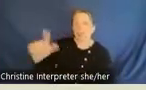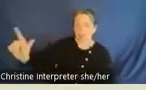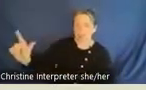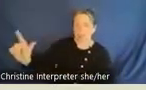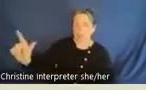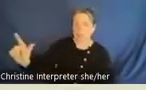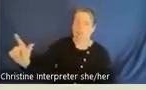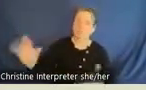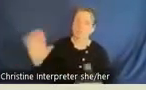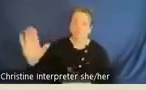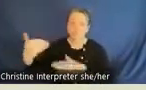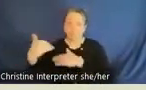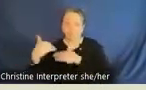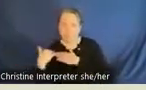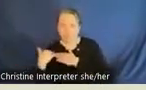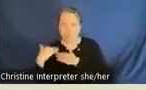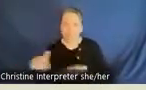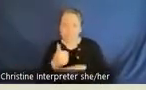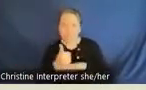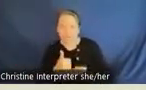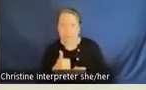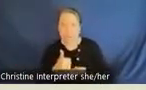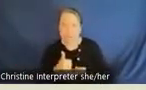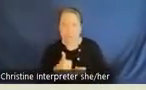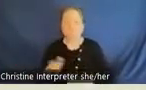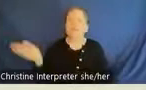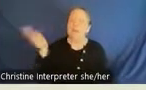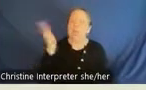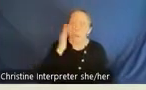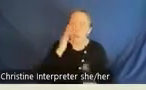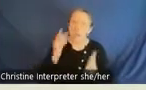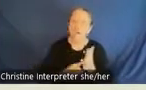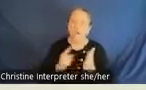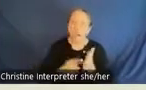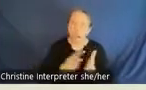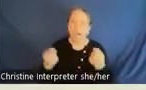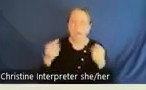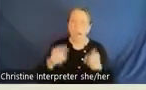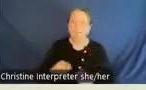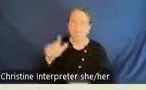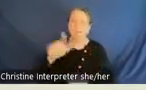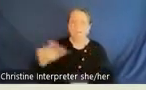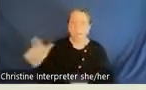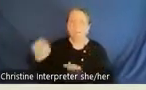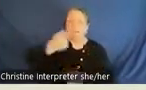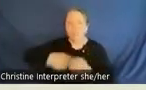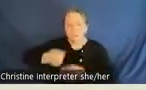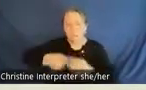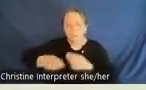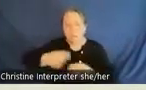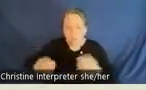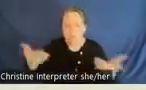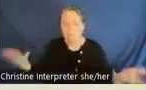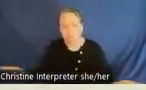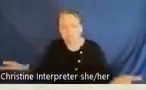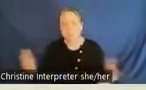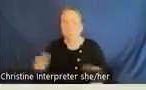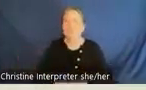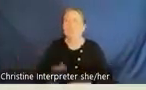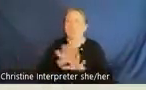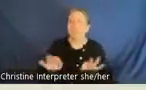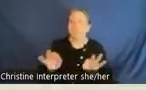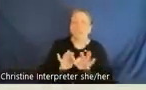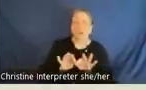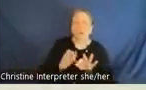their responsibility to have to I know often the landlords end up being replaced. And I think it's important that, you know, whoever the landlord